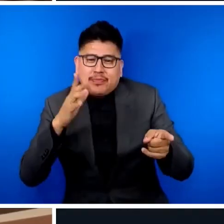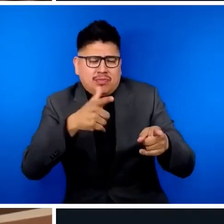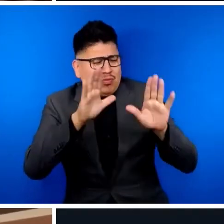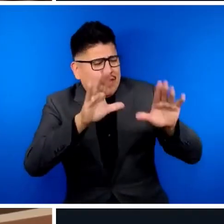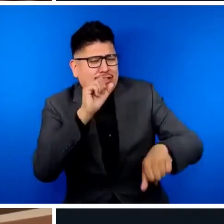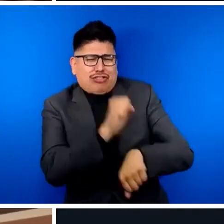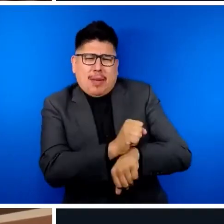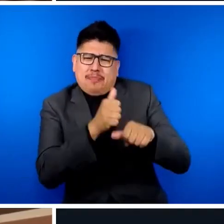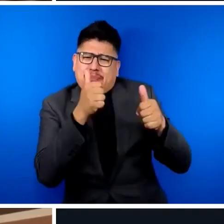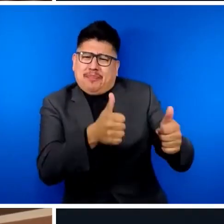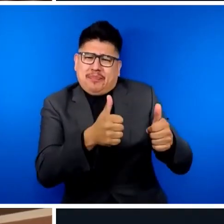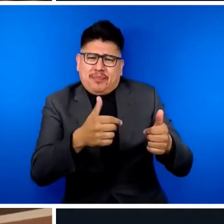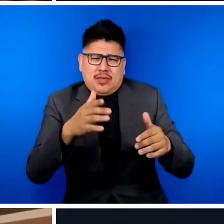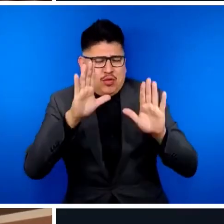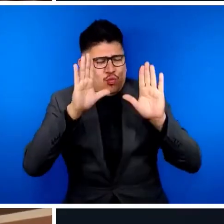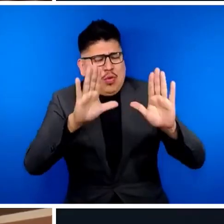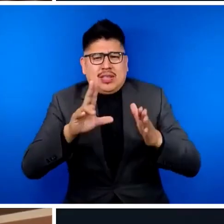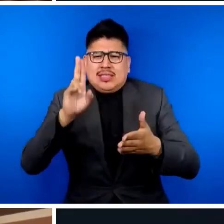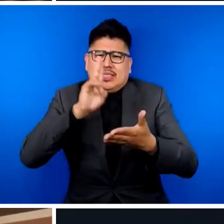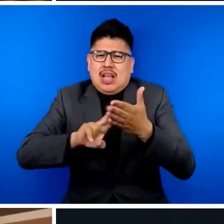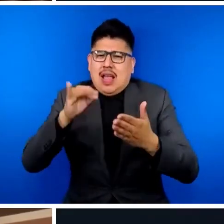think he'll go down as the best ever.